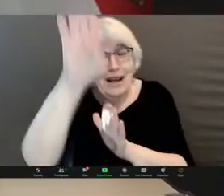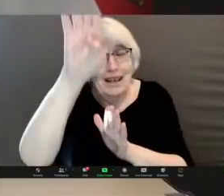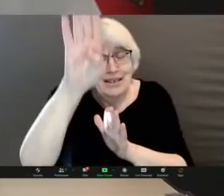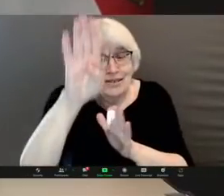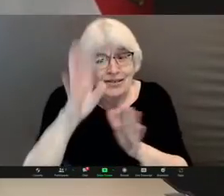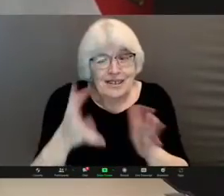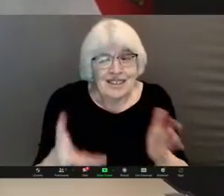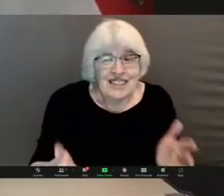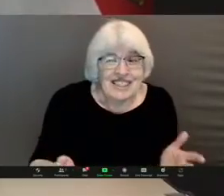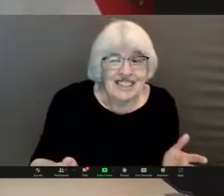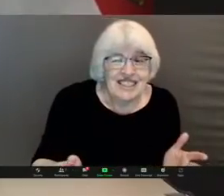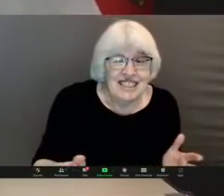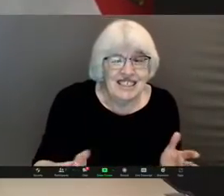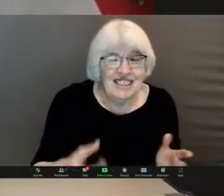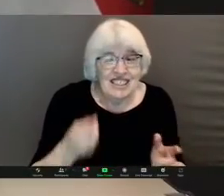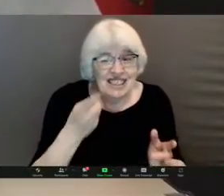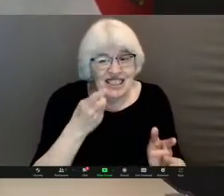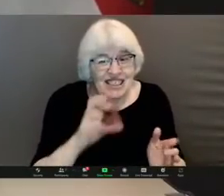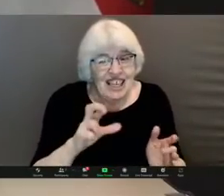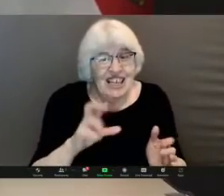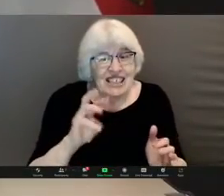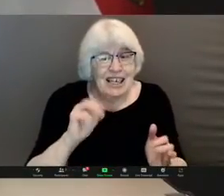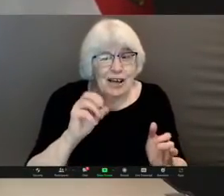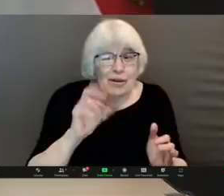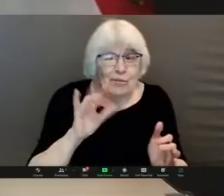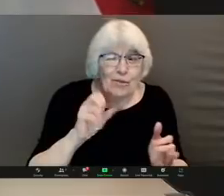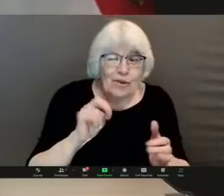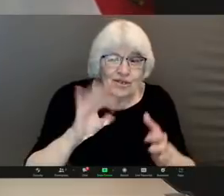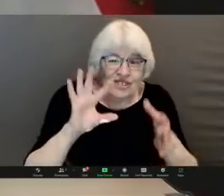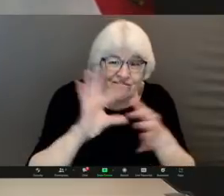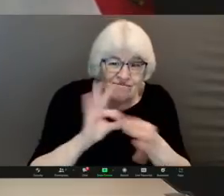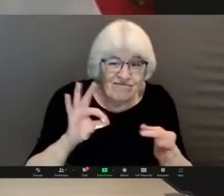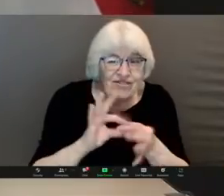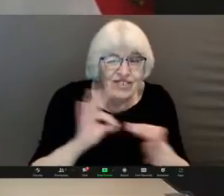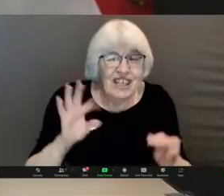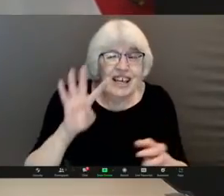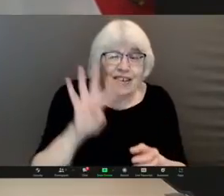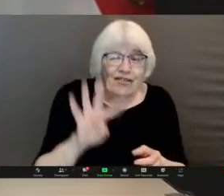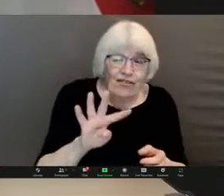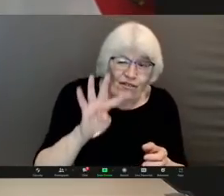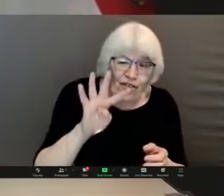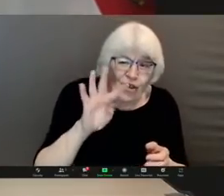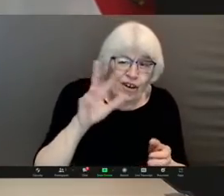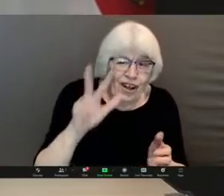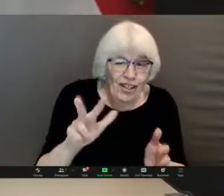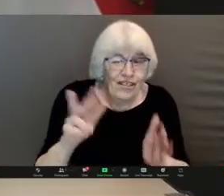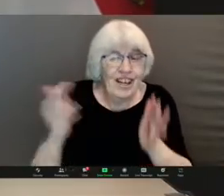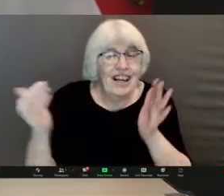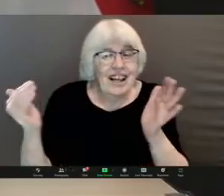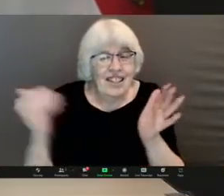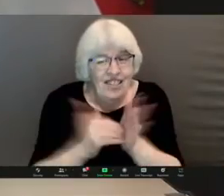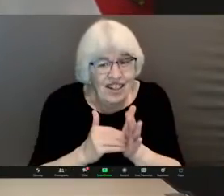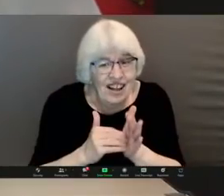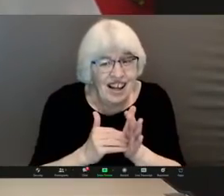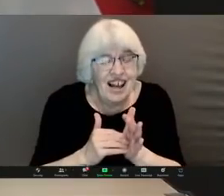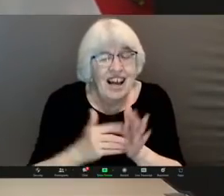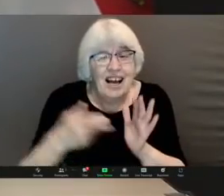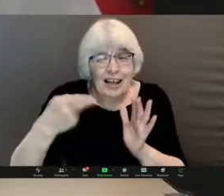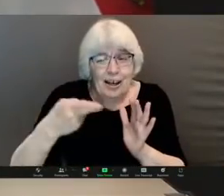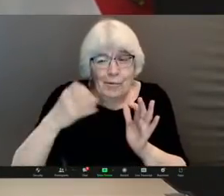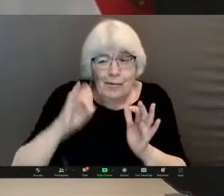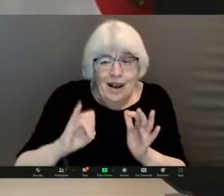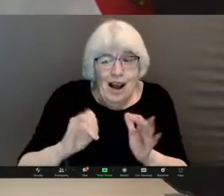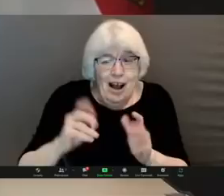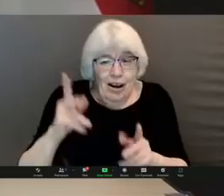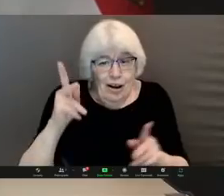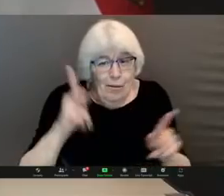that 43,000 Islanders don't have a vaccine. That's, that seems like a big number.